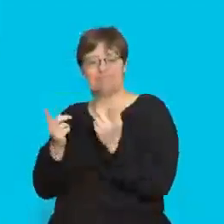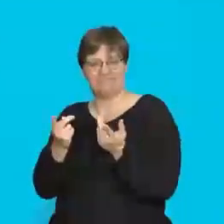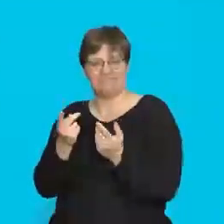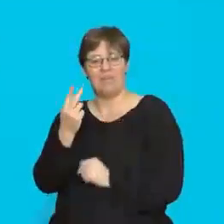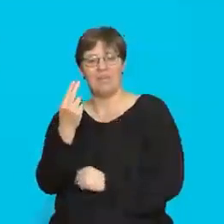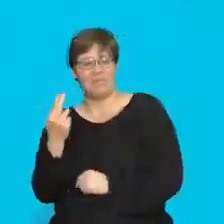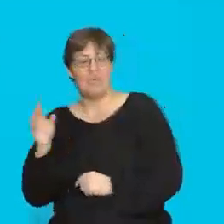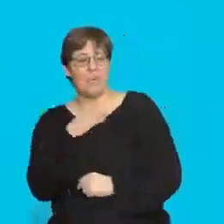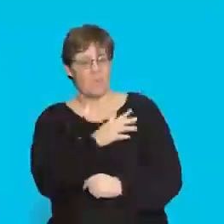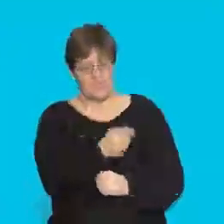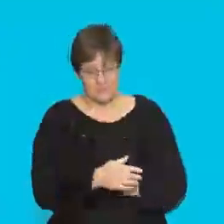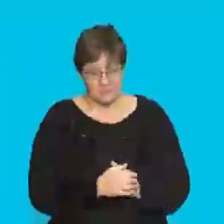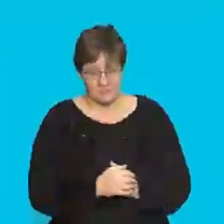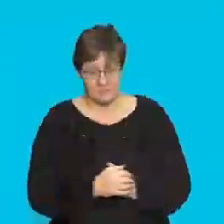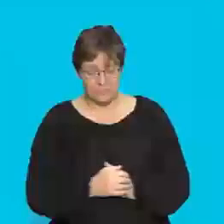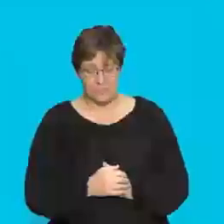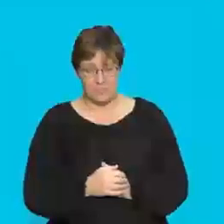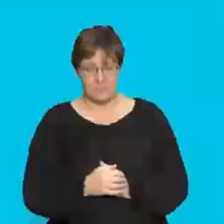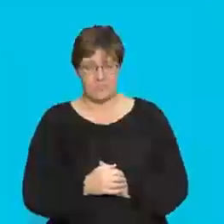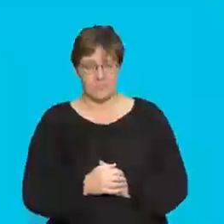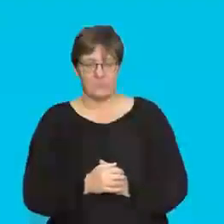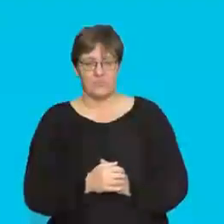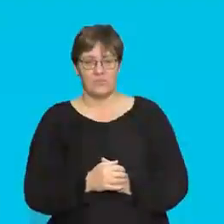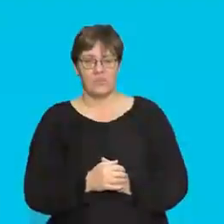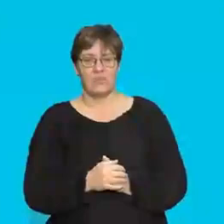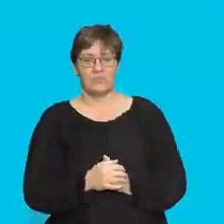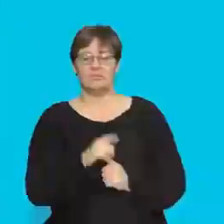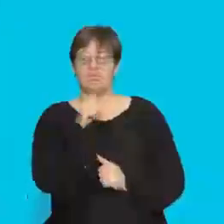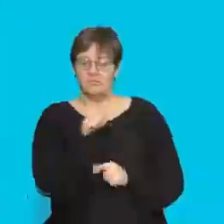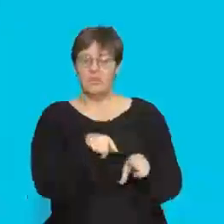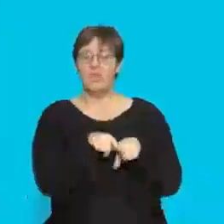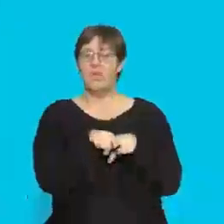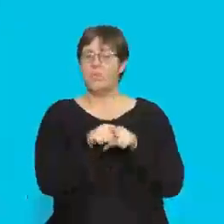mates, individuals of the same species competing for mates.